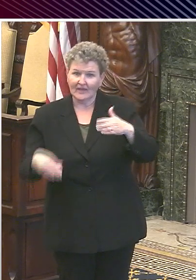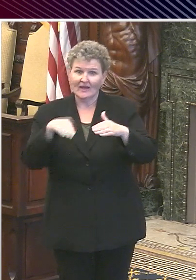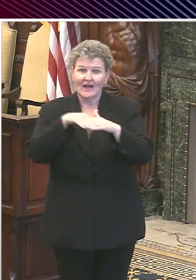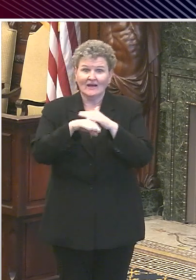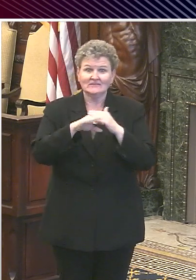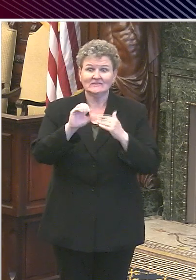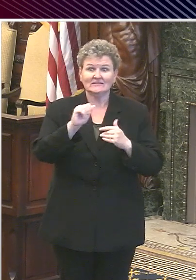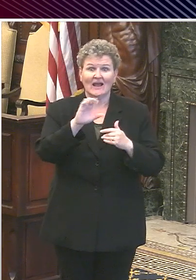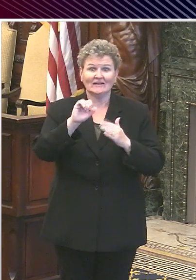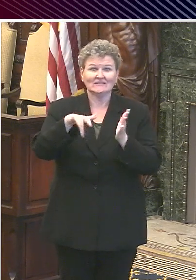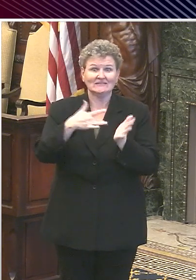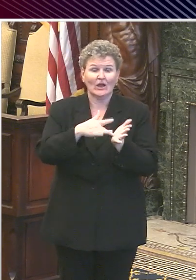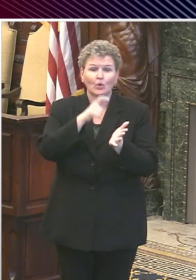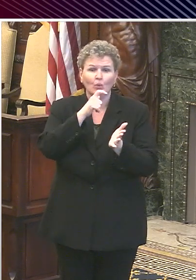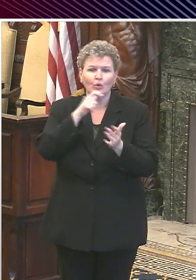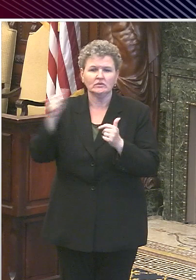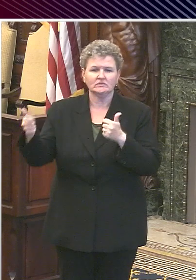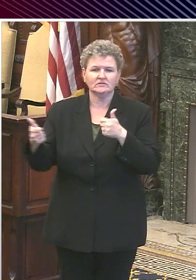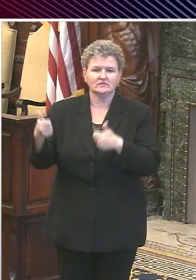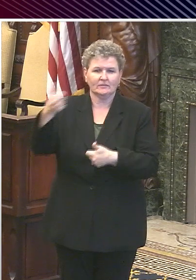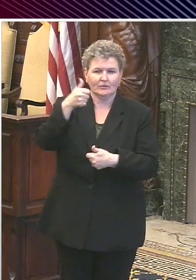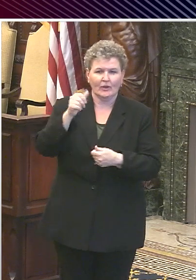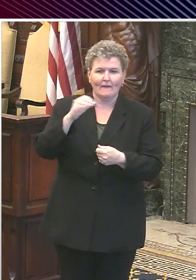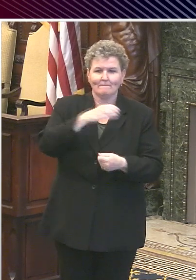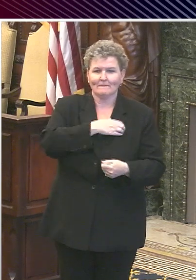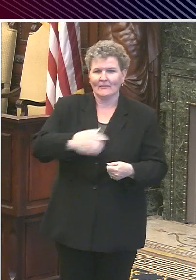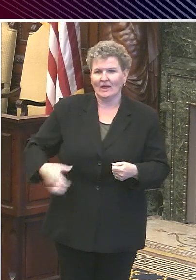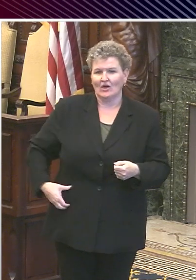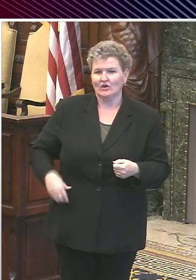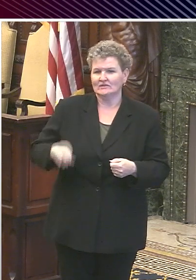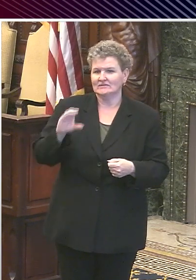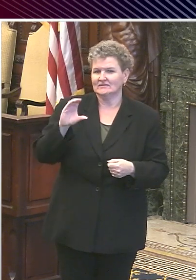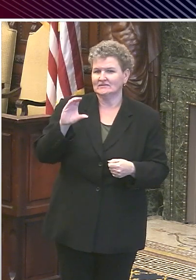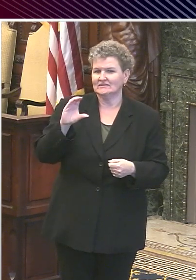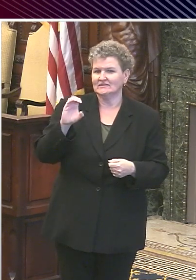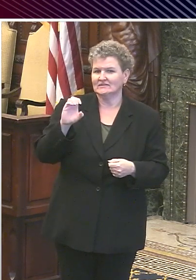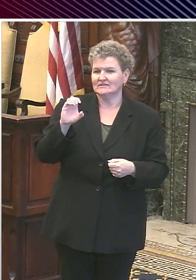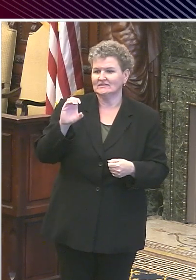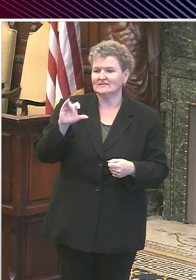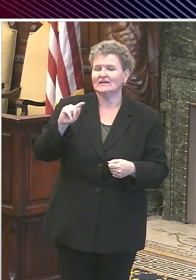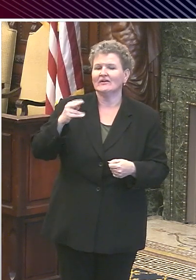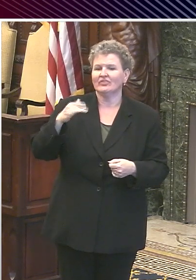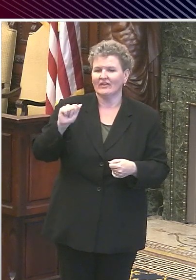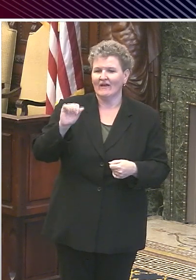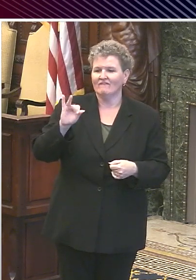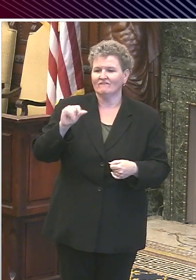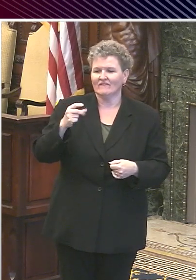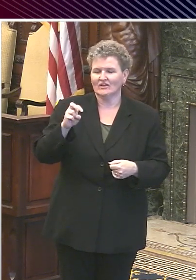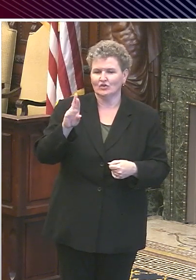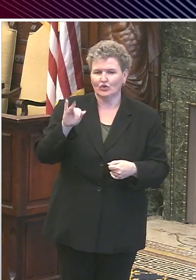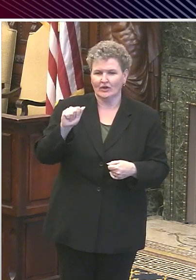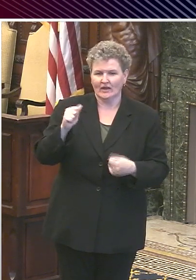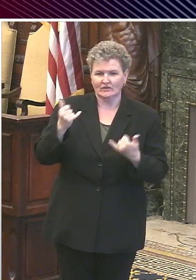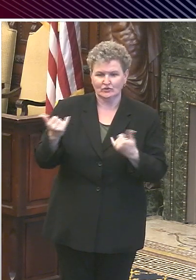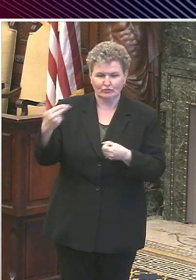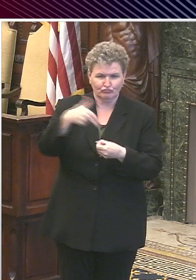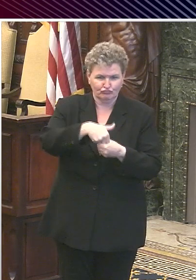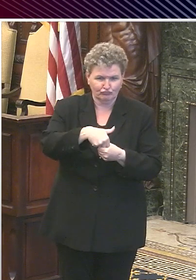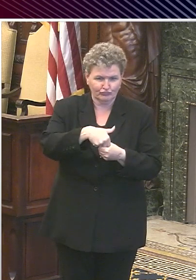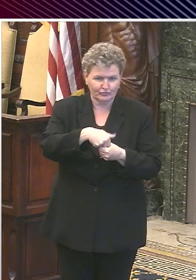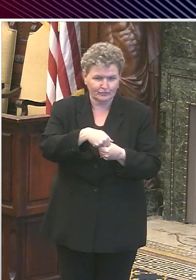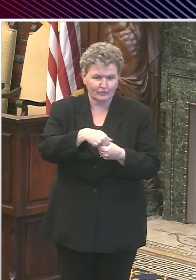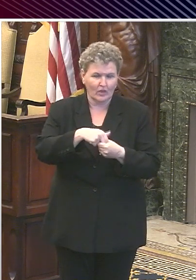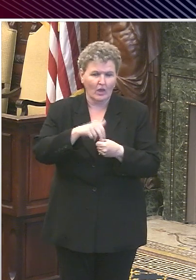is Deputy Mayor Cynthia Figueroa. Joining us for any questions on National Recovery Month is Roland Lamb, who is